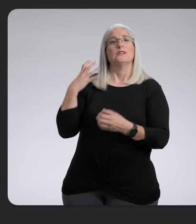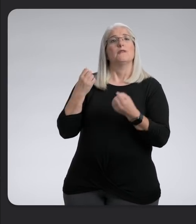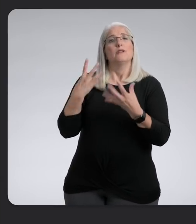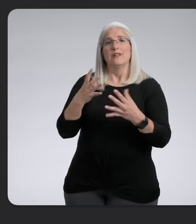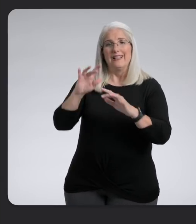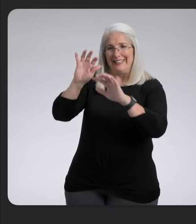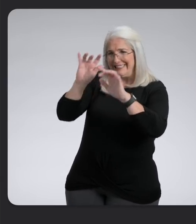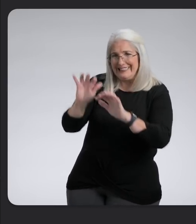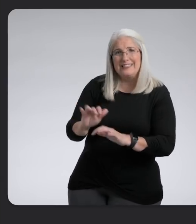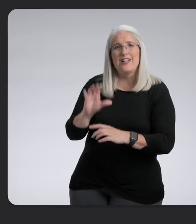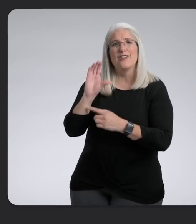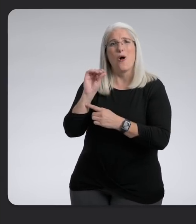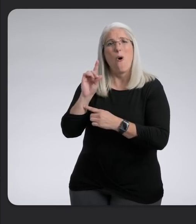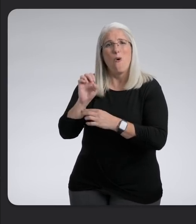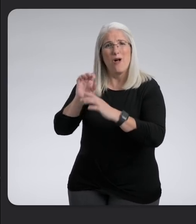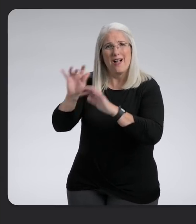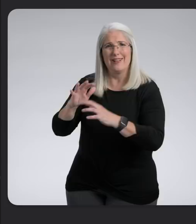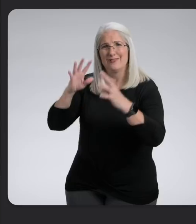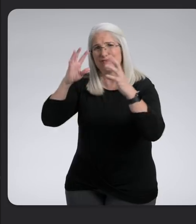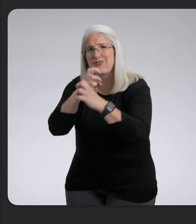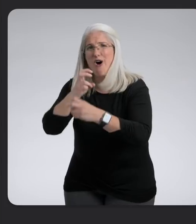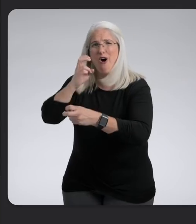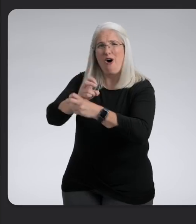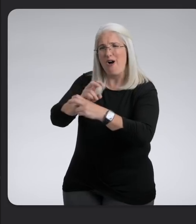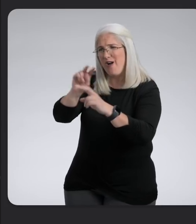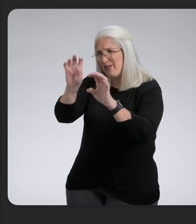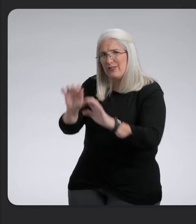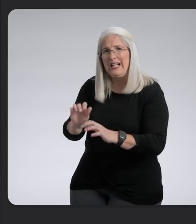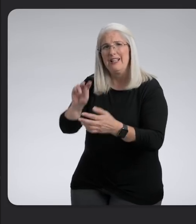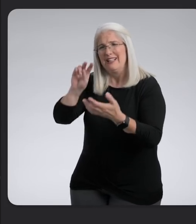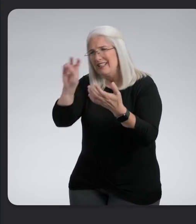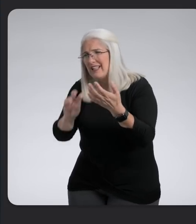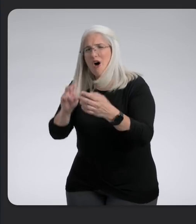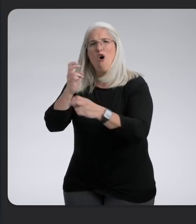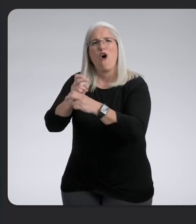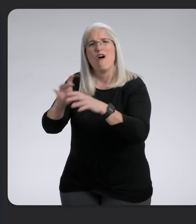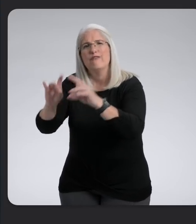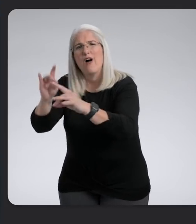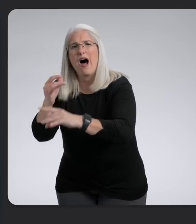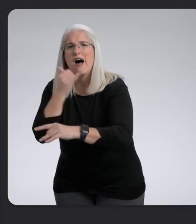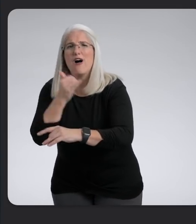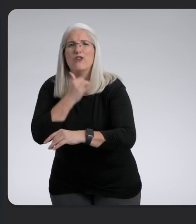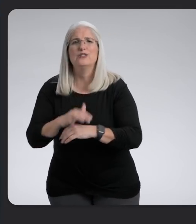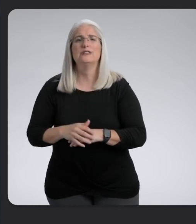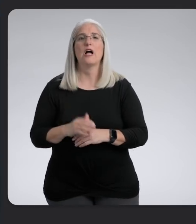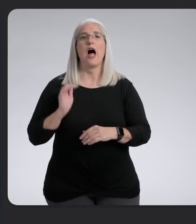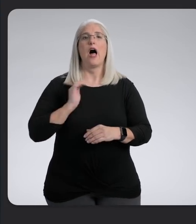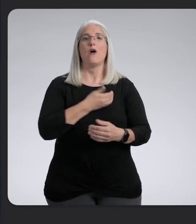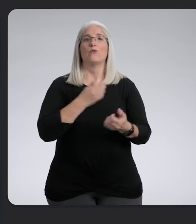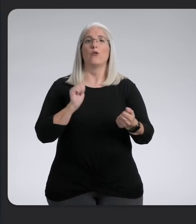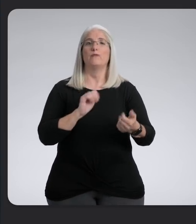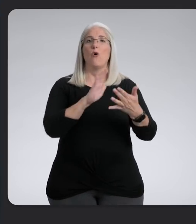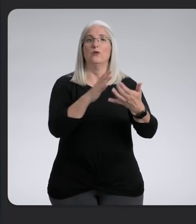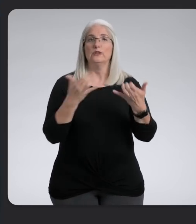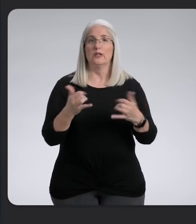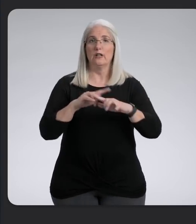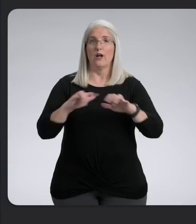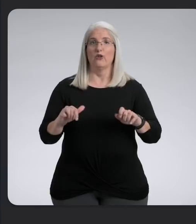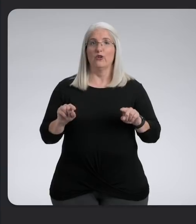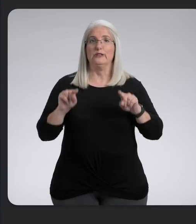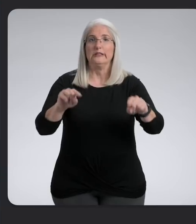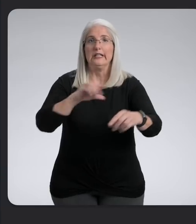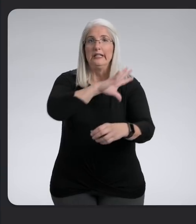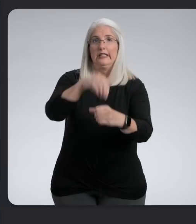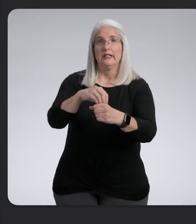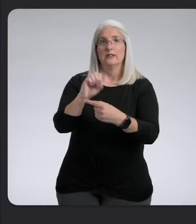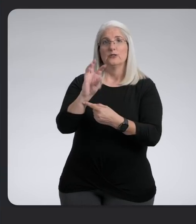to write, hard to understand, and hard to debug. Our approach to concurrency in Swift builds on the same core principles of Swift